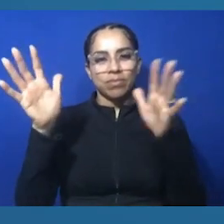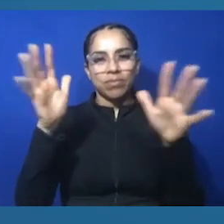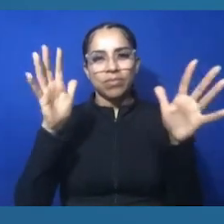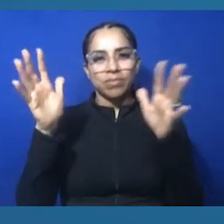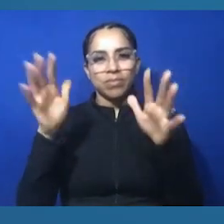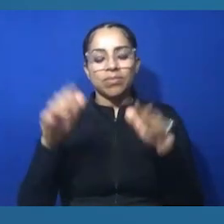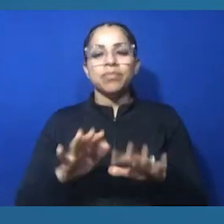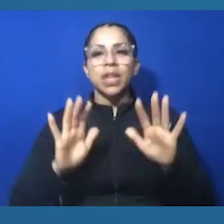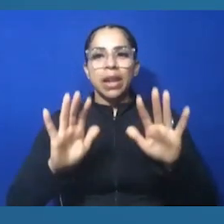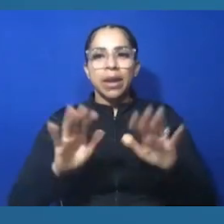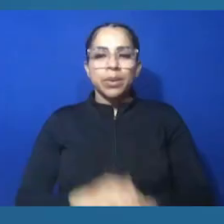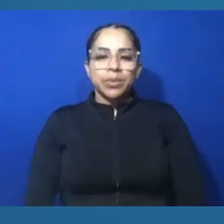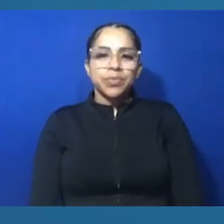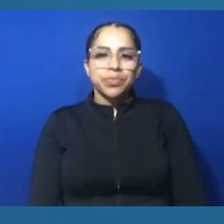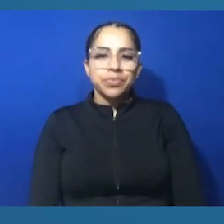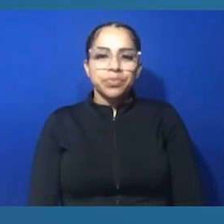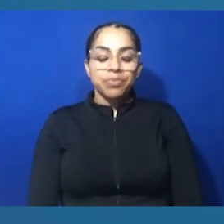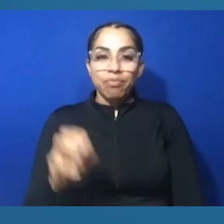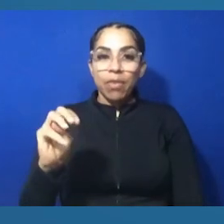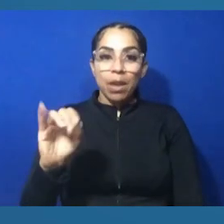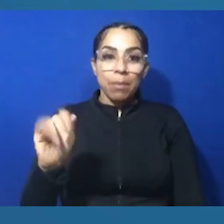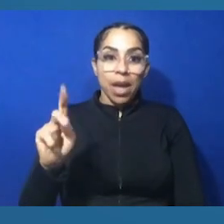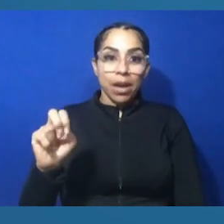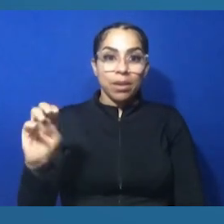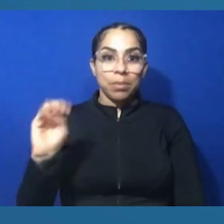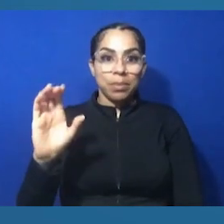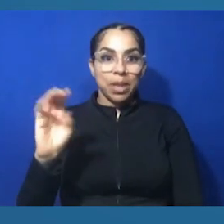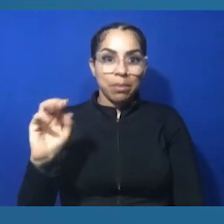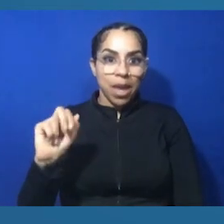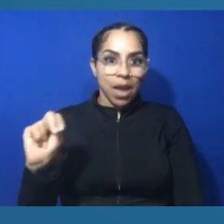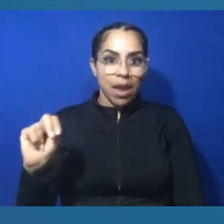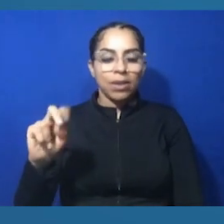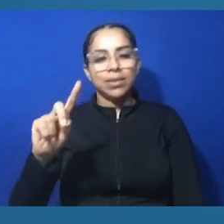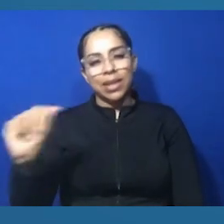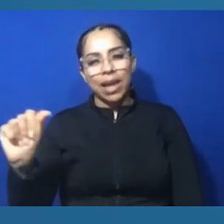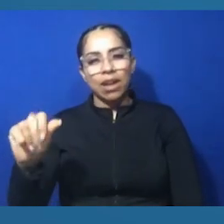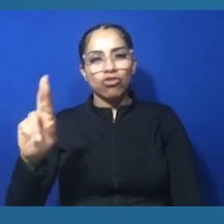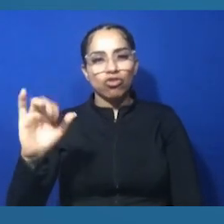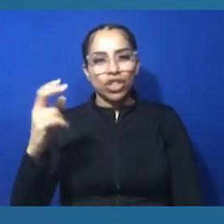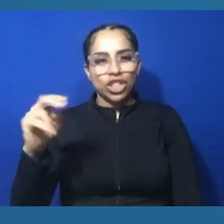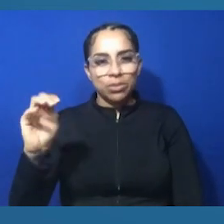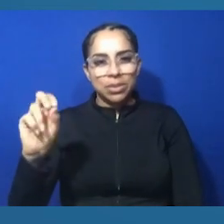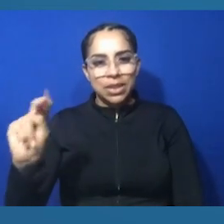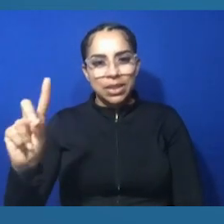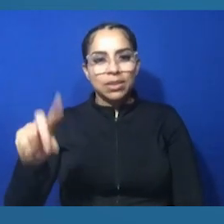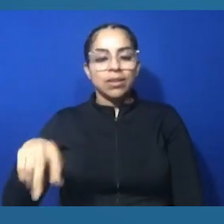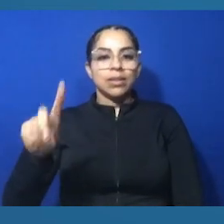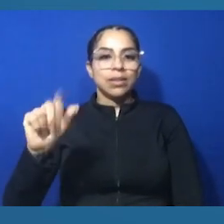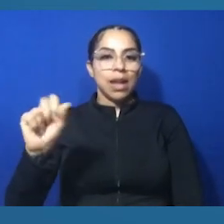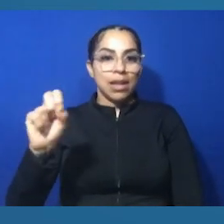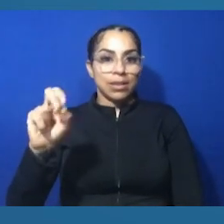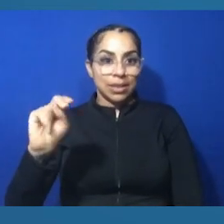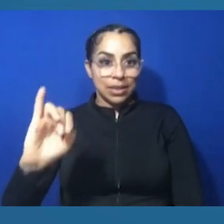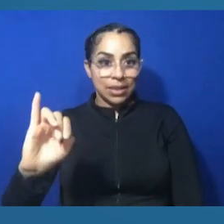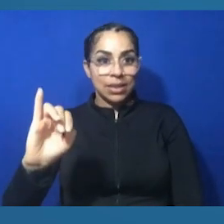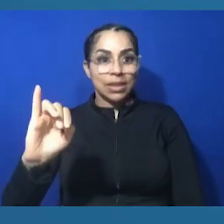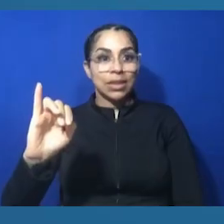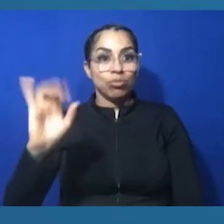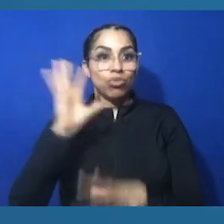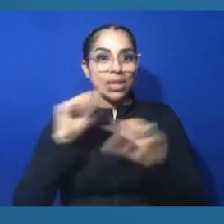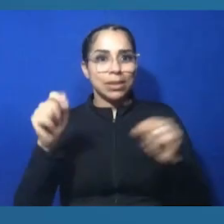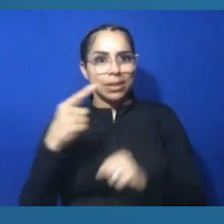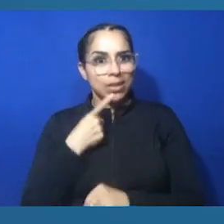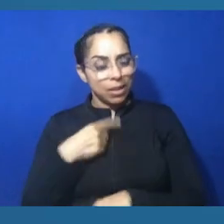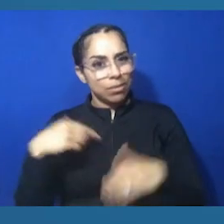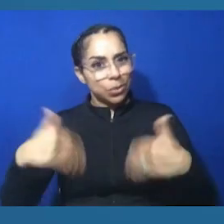Now, Mike McMahon, the DA from Richmond and our DASNY president, said he spent more time with Speaker Carl Hastie than he ever thought. Well,